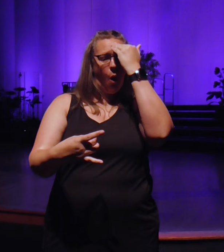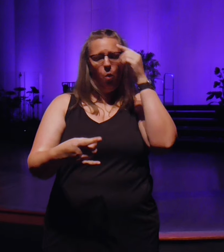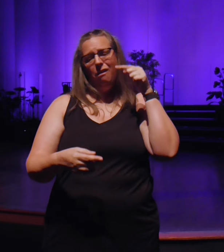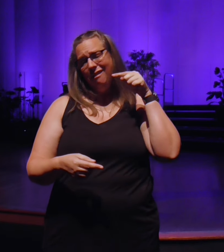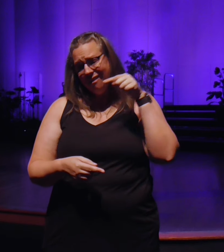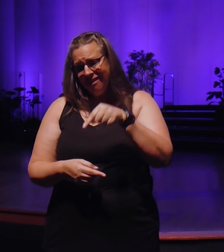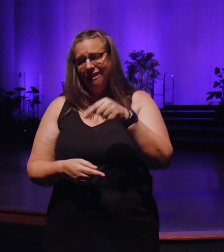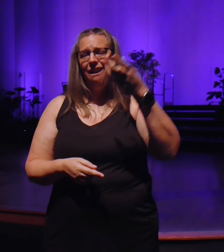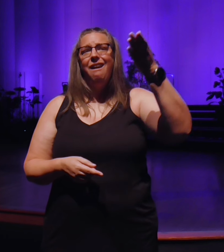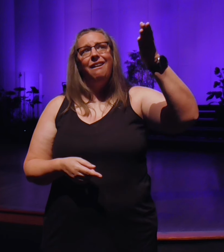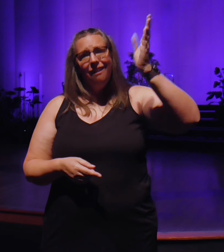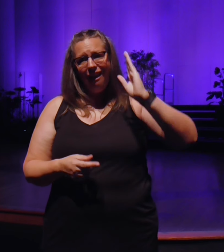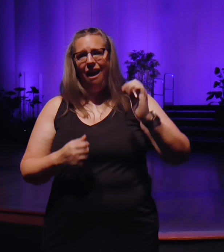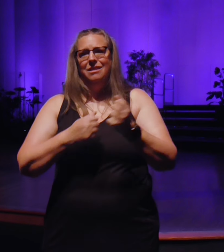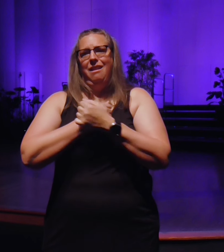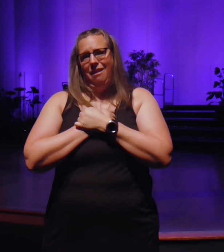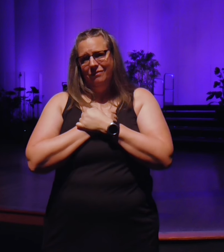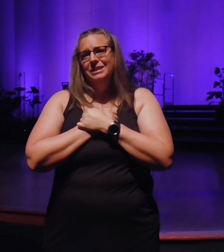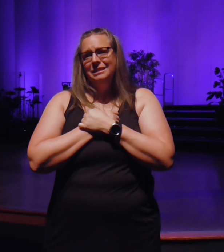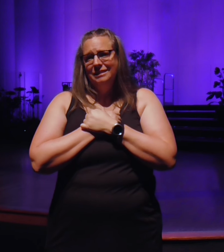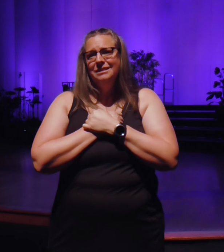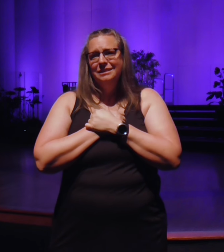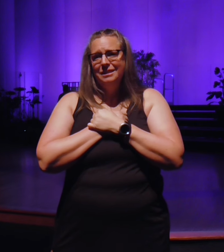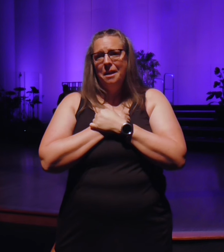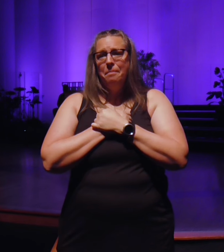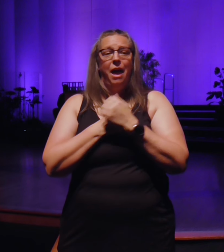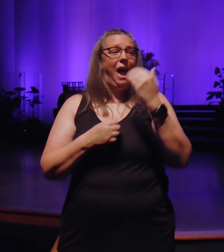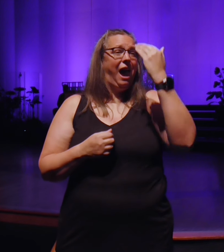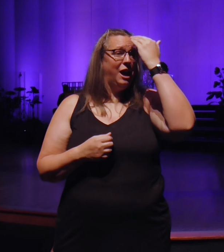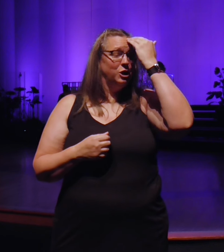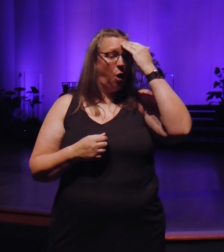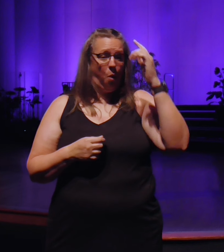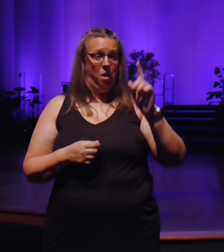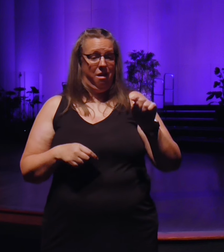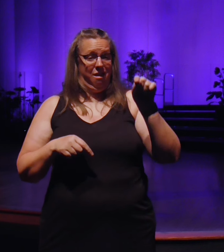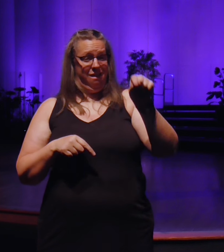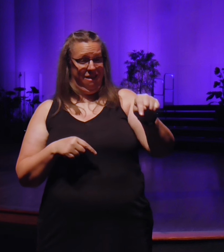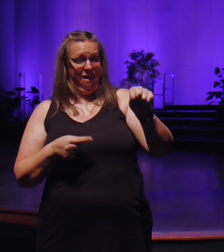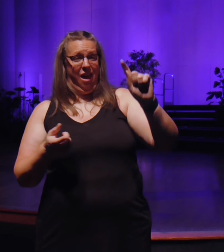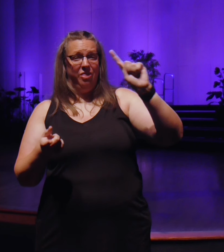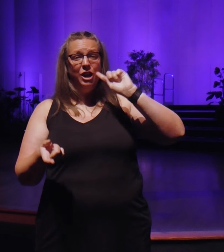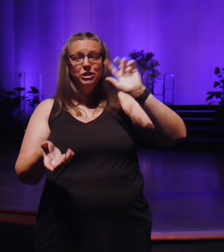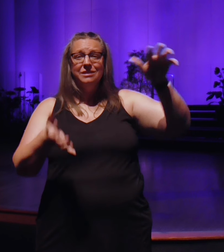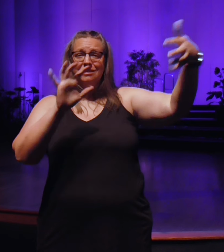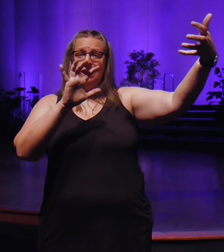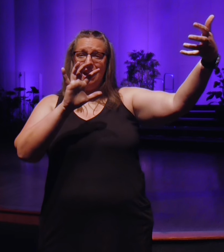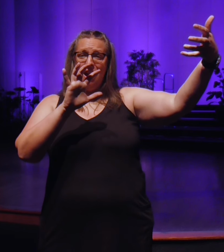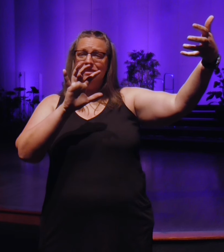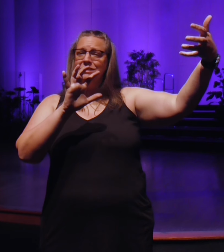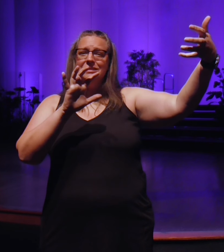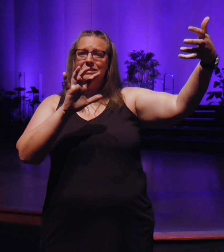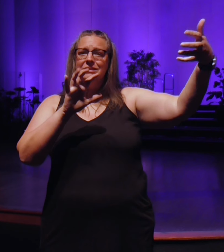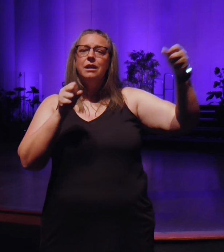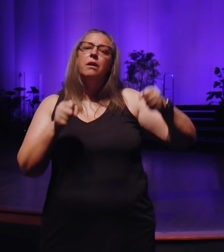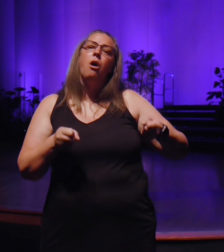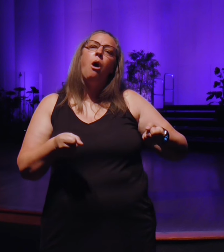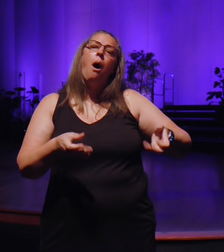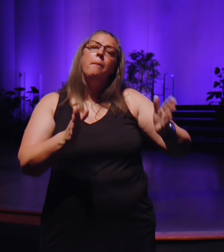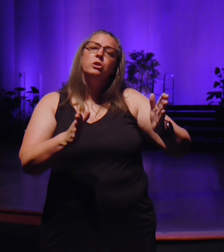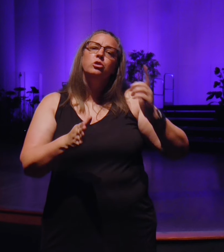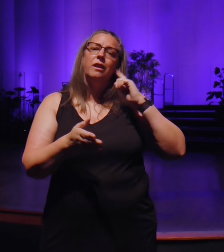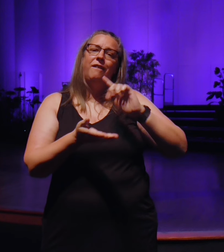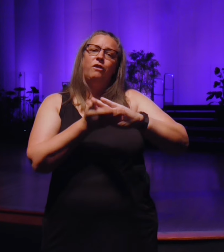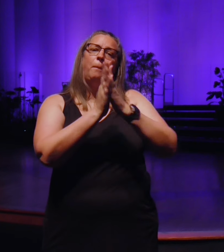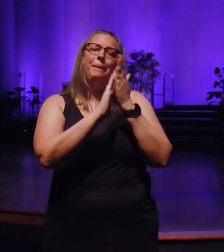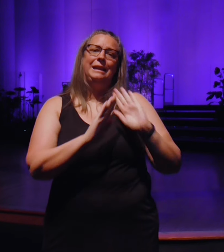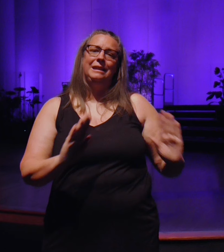of the divine. I know wherever there is chaos, there is the opportunity of peace. I know